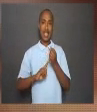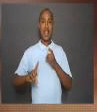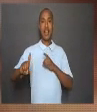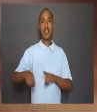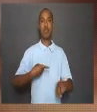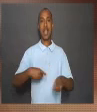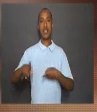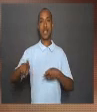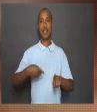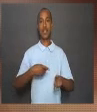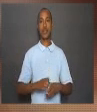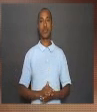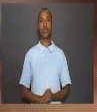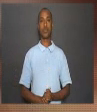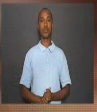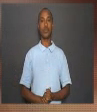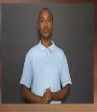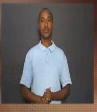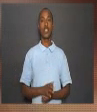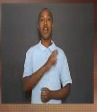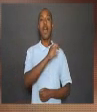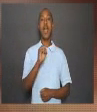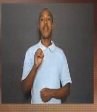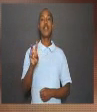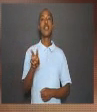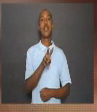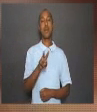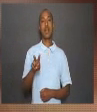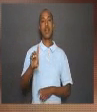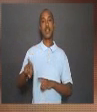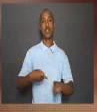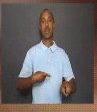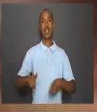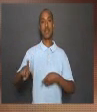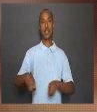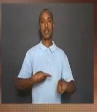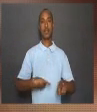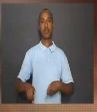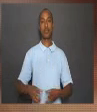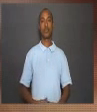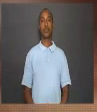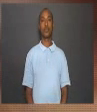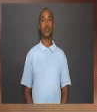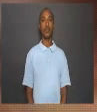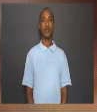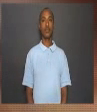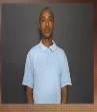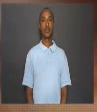single displacement, and double displacement.